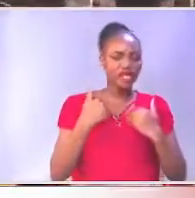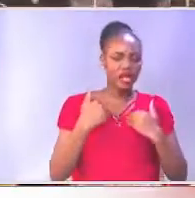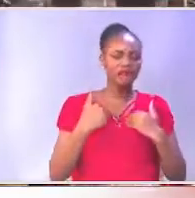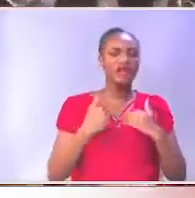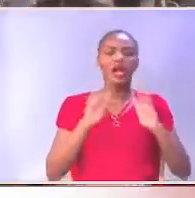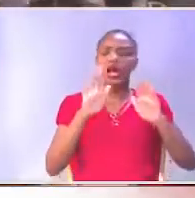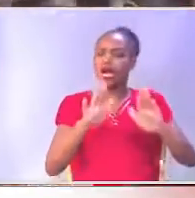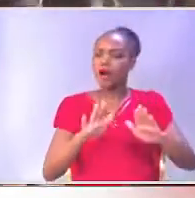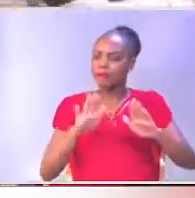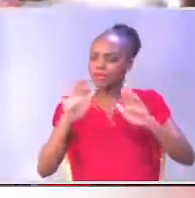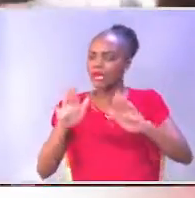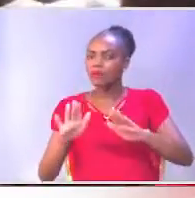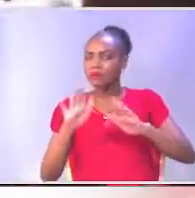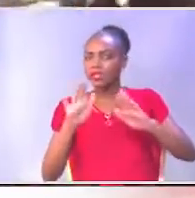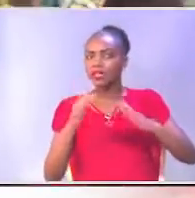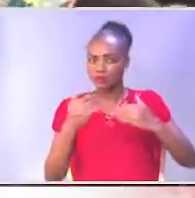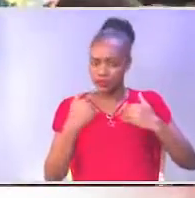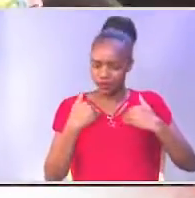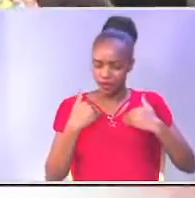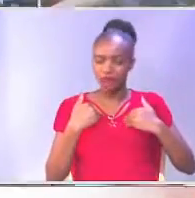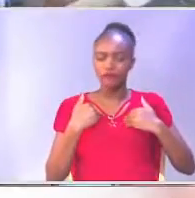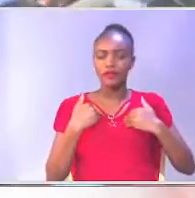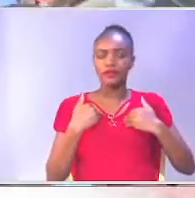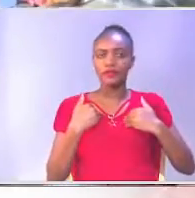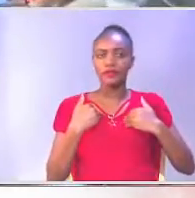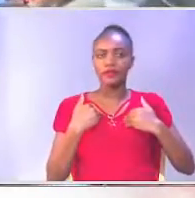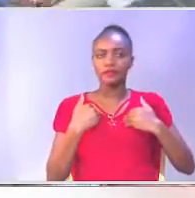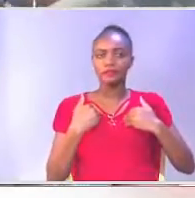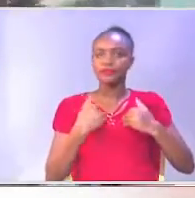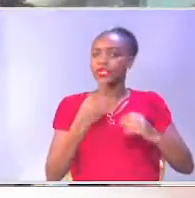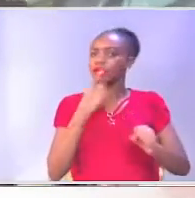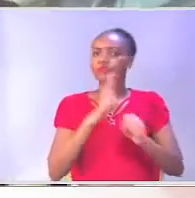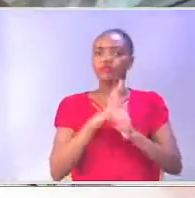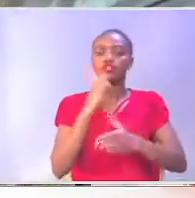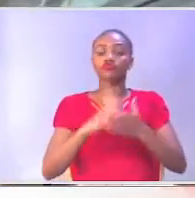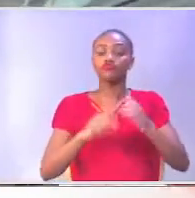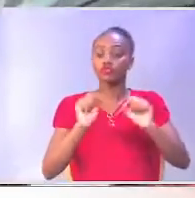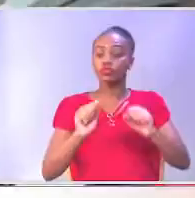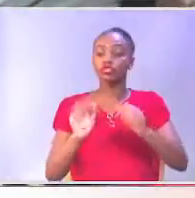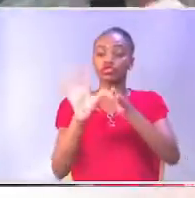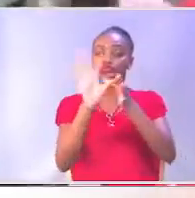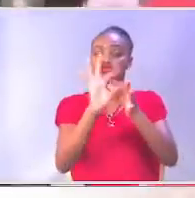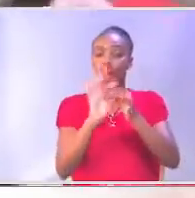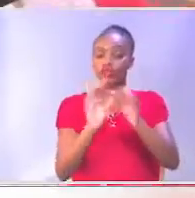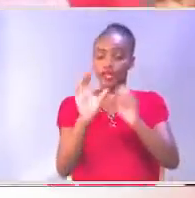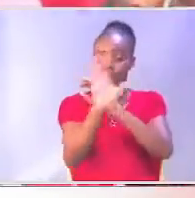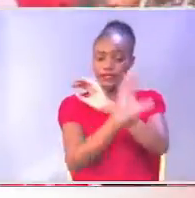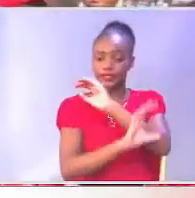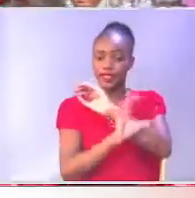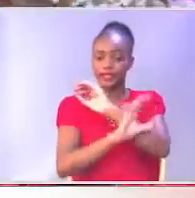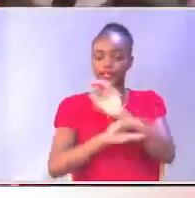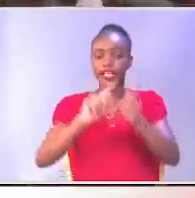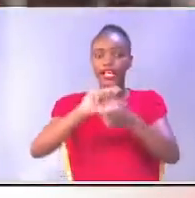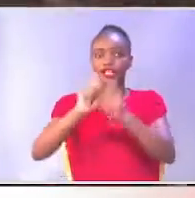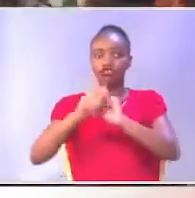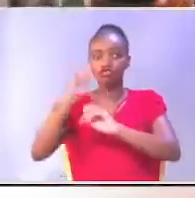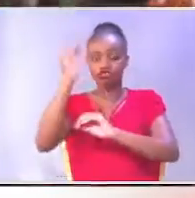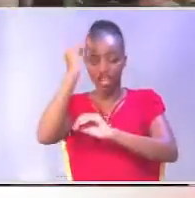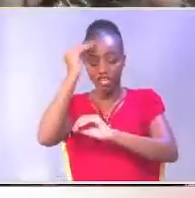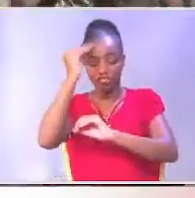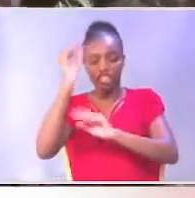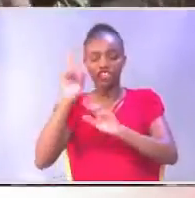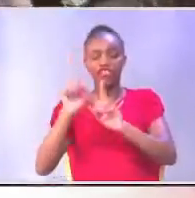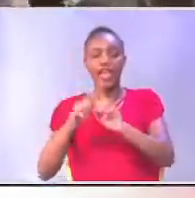drummed up support for his Azimio la Umoja campaign, promising to unite the country, transform the education, industries,